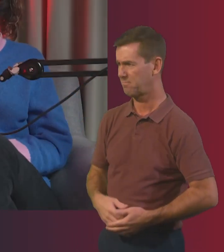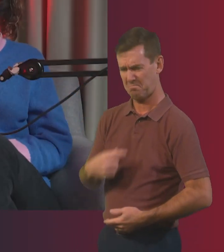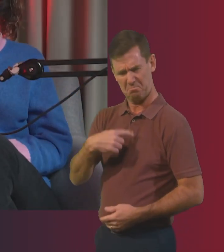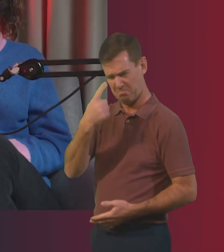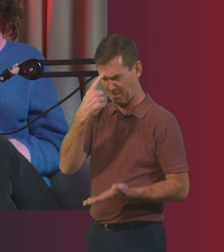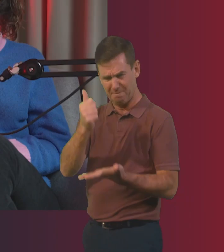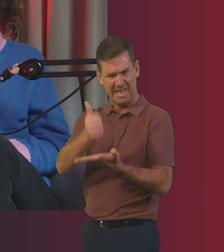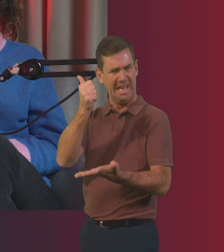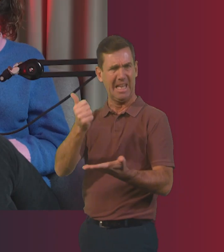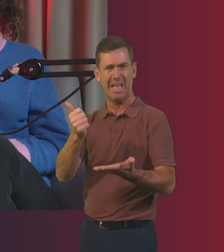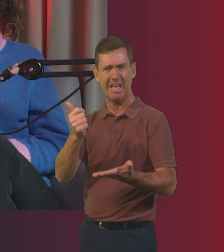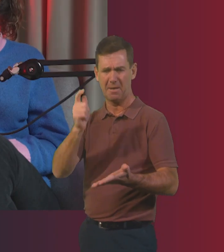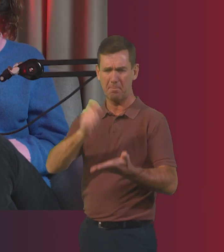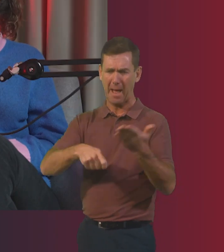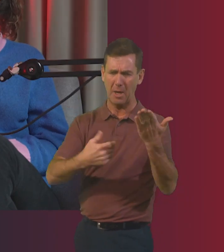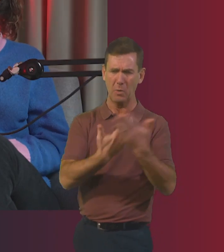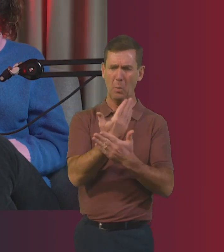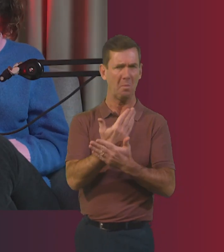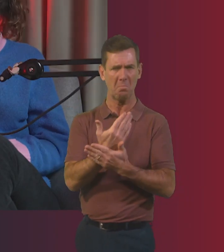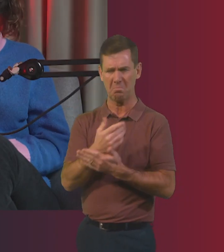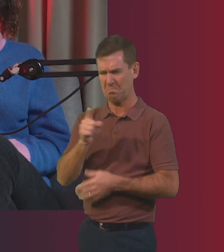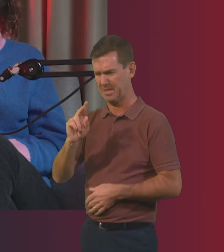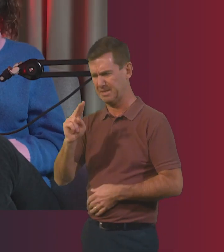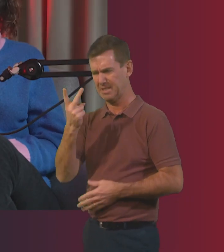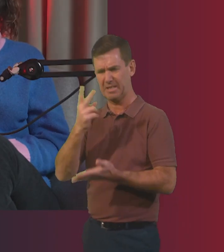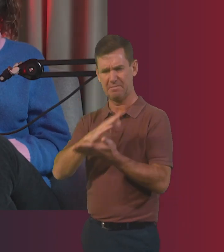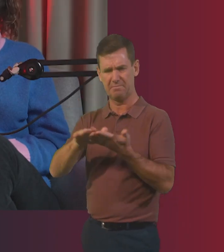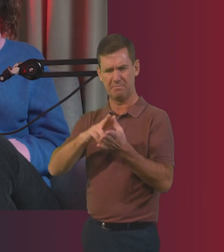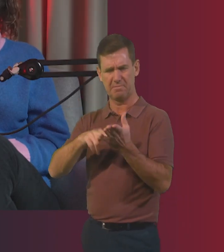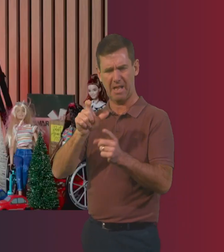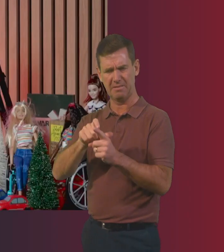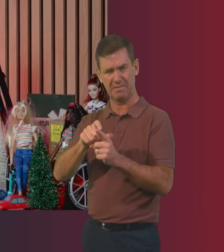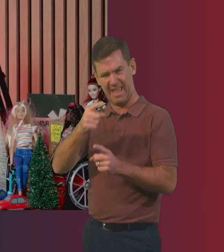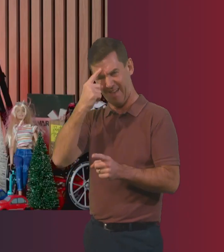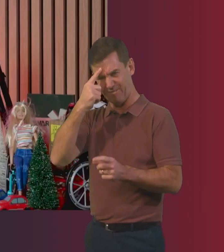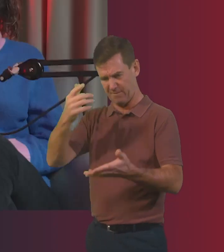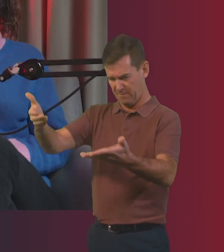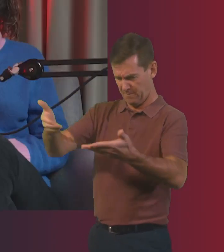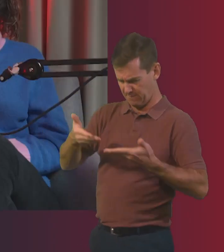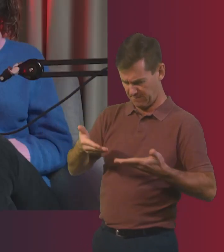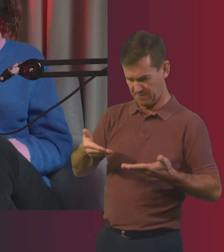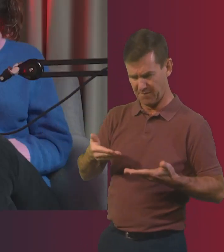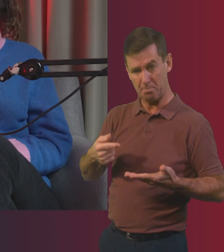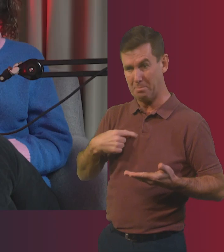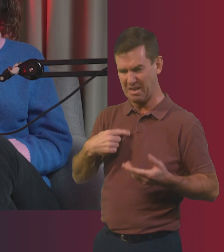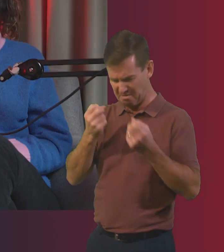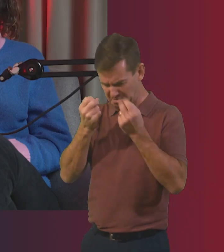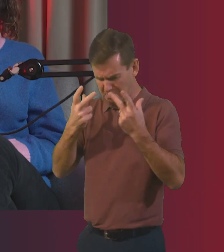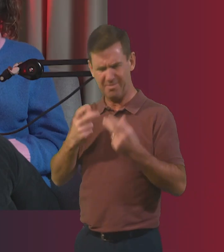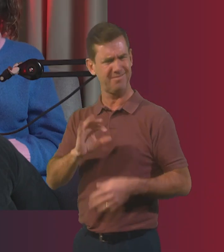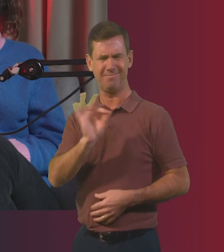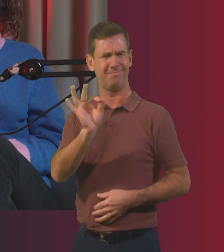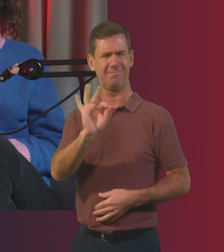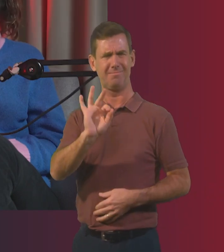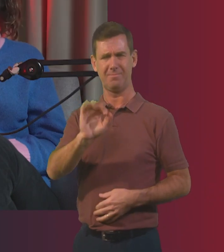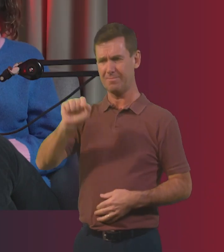mean, I would not bat an eyelid if someone got me a second-hand present. No. Because they're actively